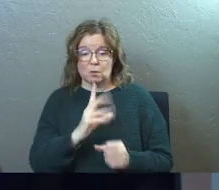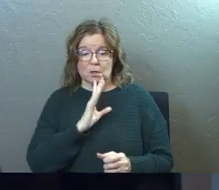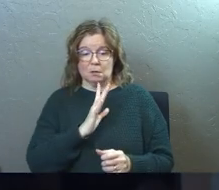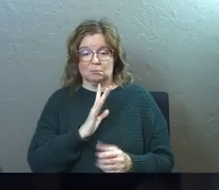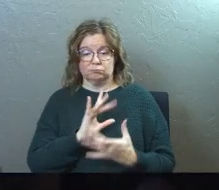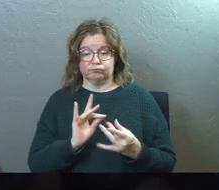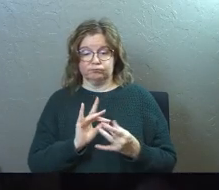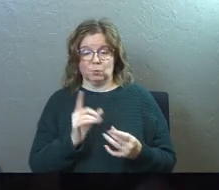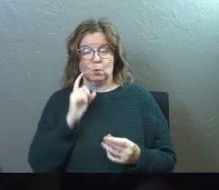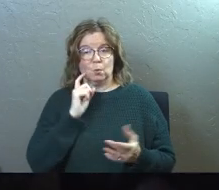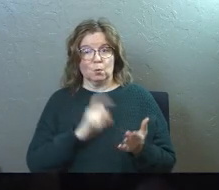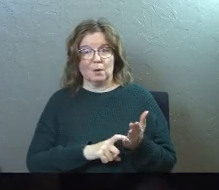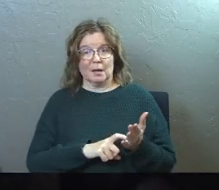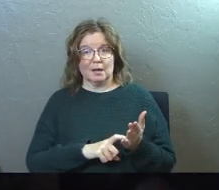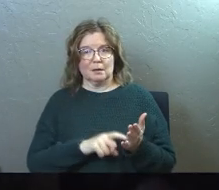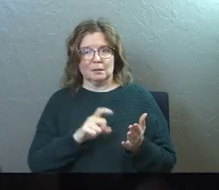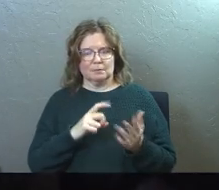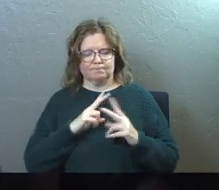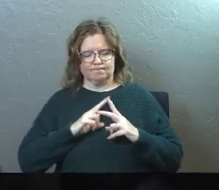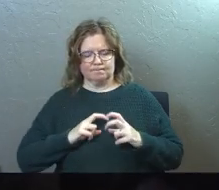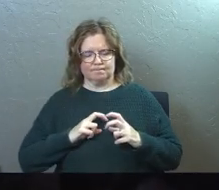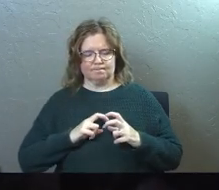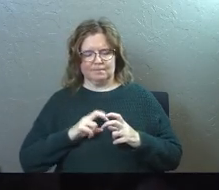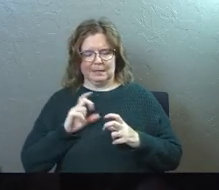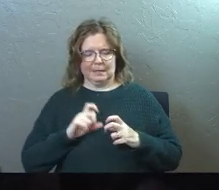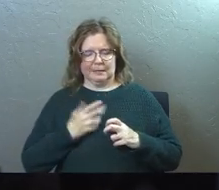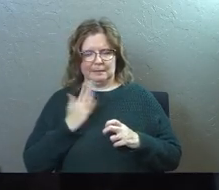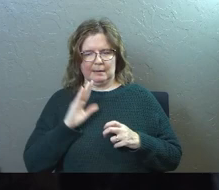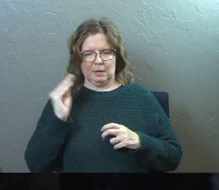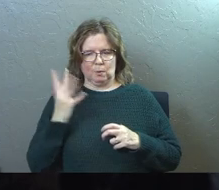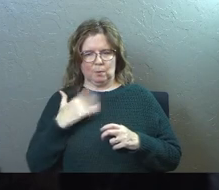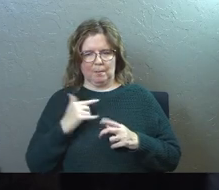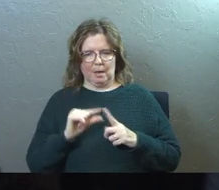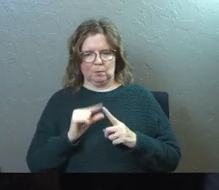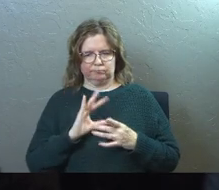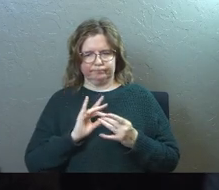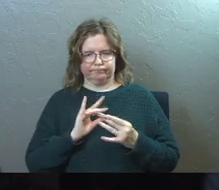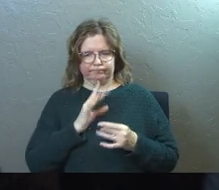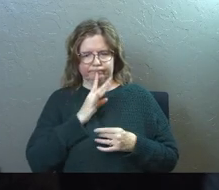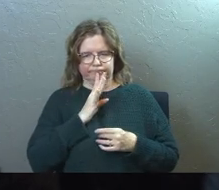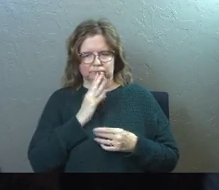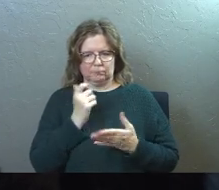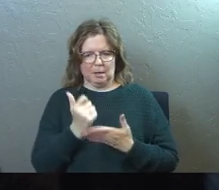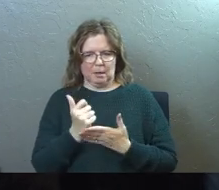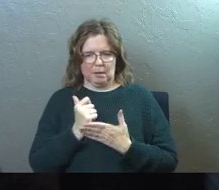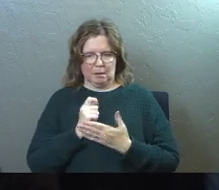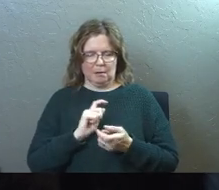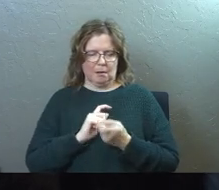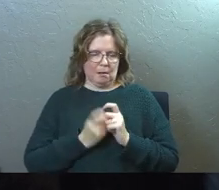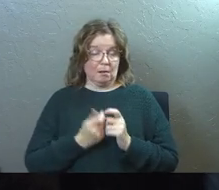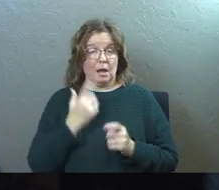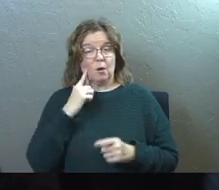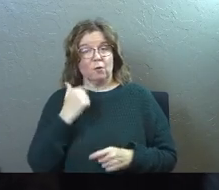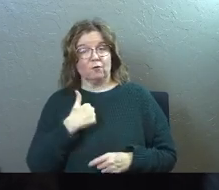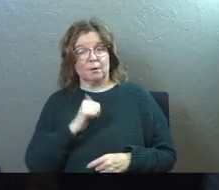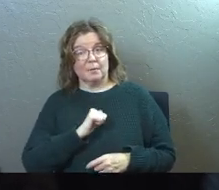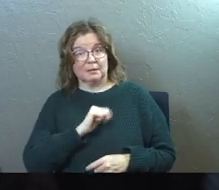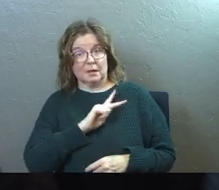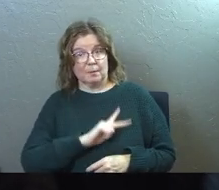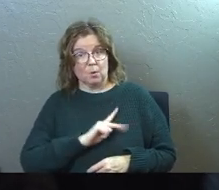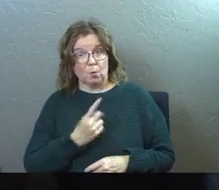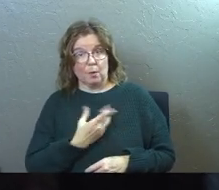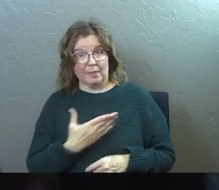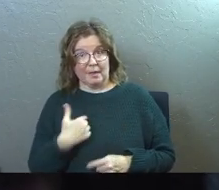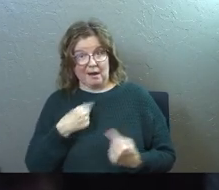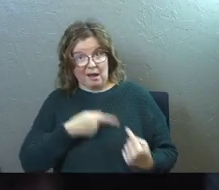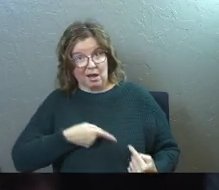about this, we probably recognize where we need God's grace with our words. We need God's help to come in and make things different. I know for me personally, one of the